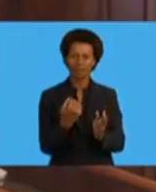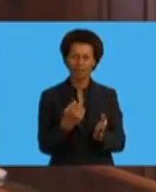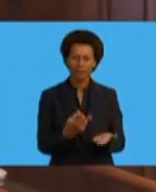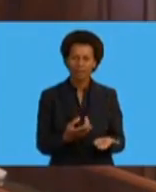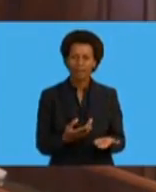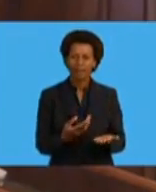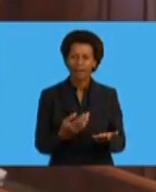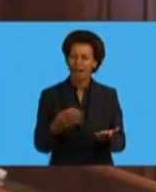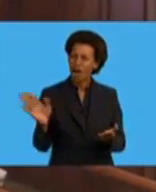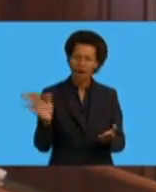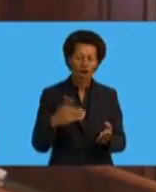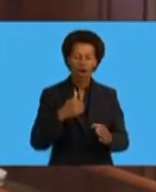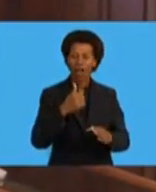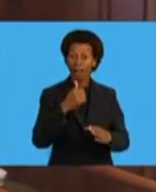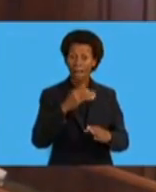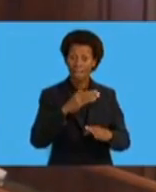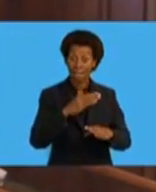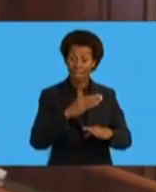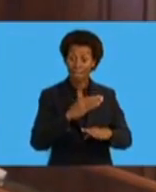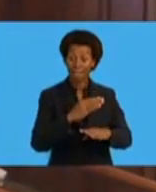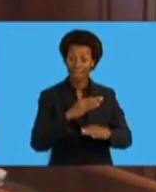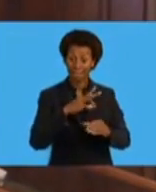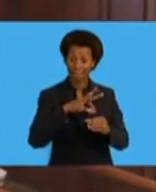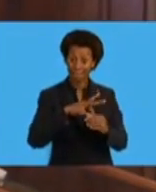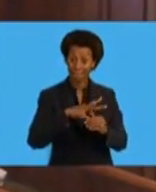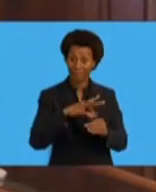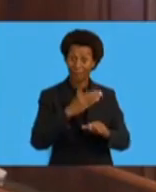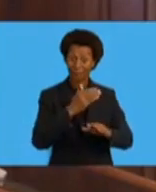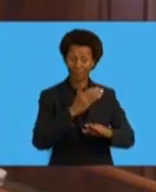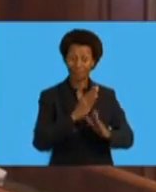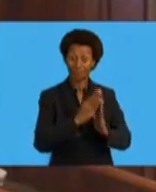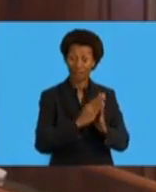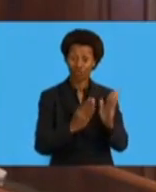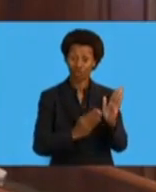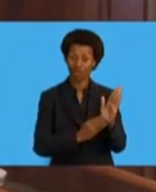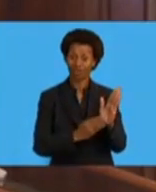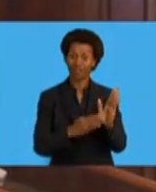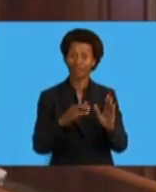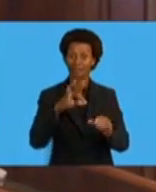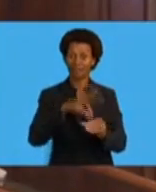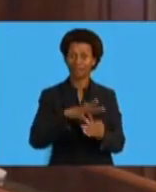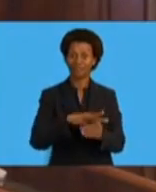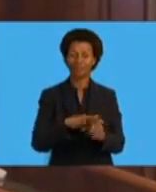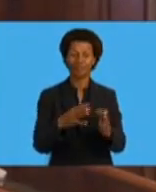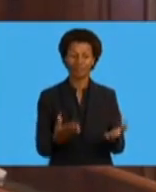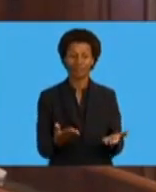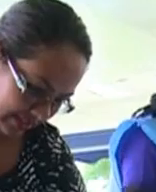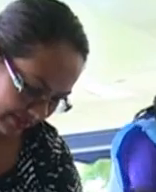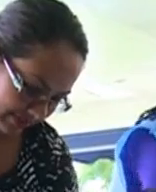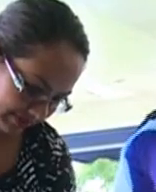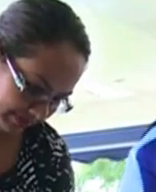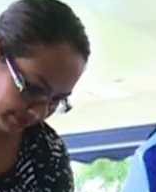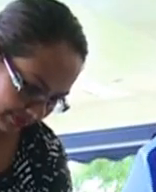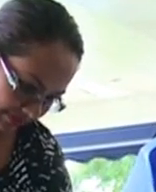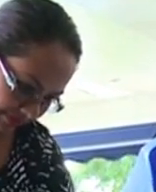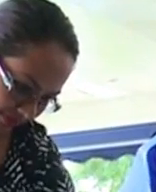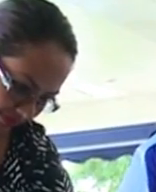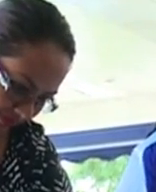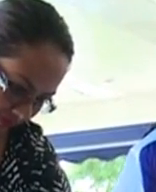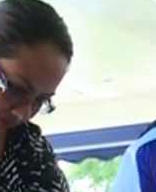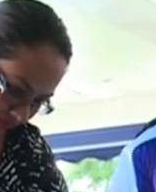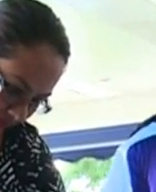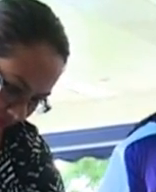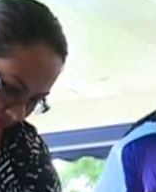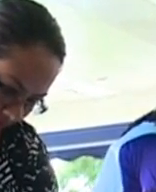Every budget is an election budget. Prime Minister Vorenge Bainimarama says they govern at the behest of Fijians and are